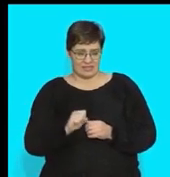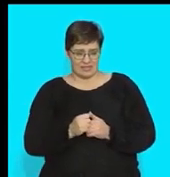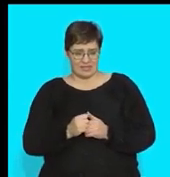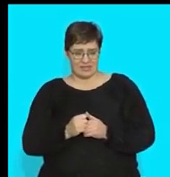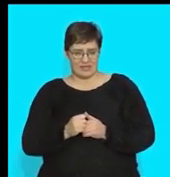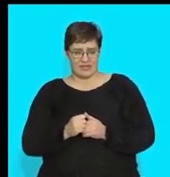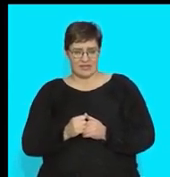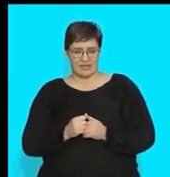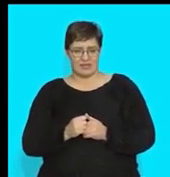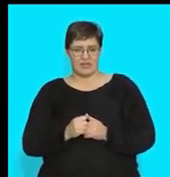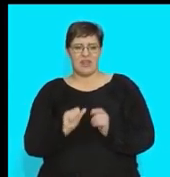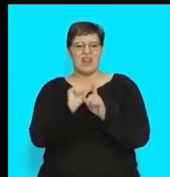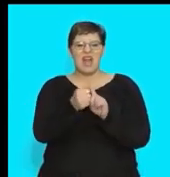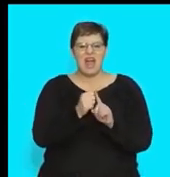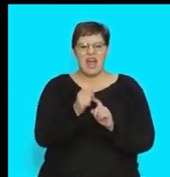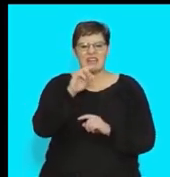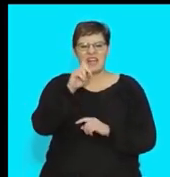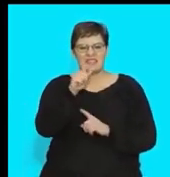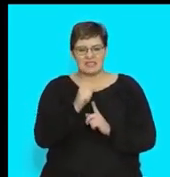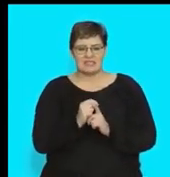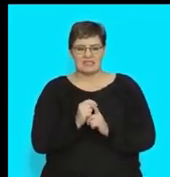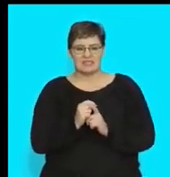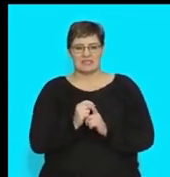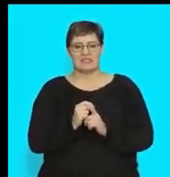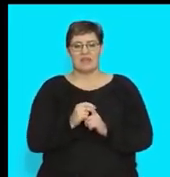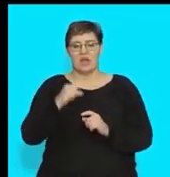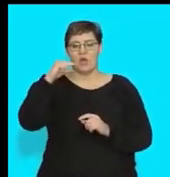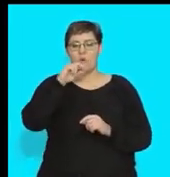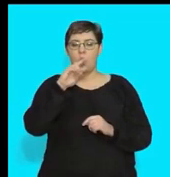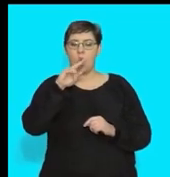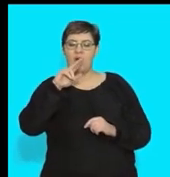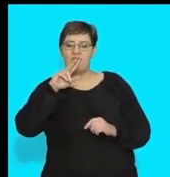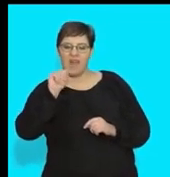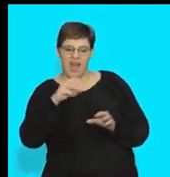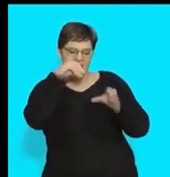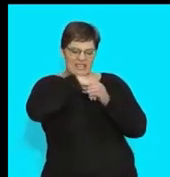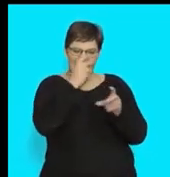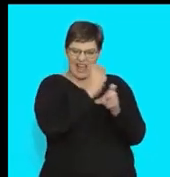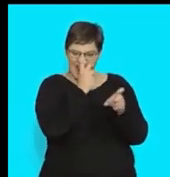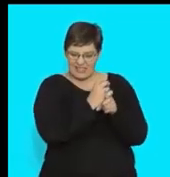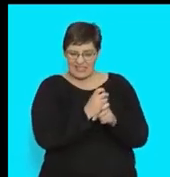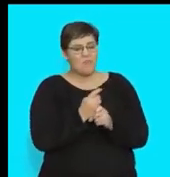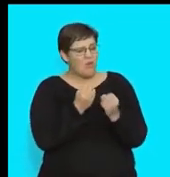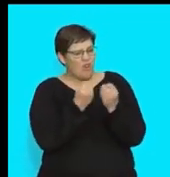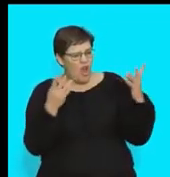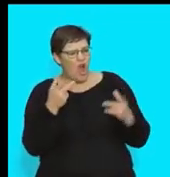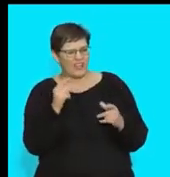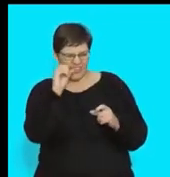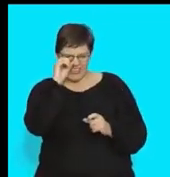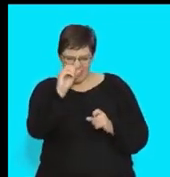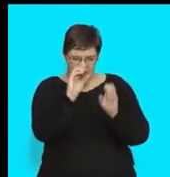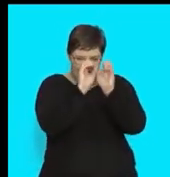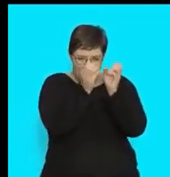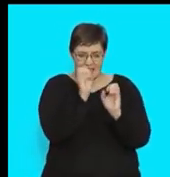the nuts, the outer of nuts. If you have a guava, that's all the hard things inside. What? Lots, very thick